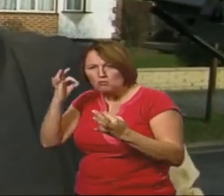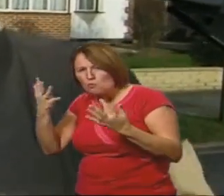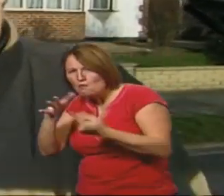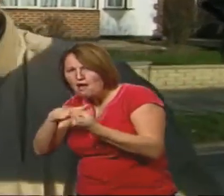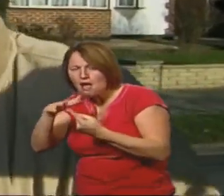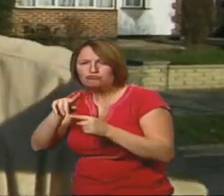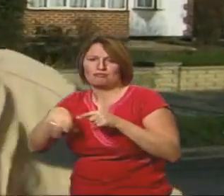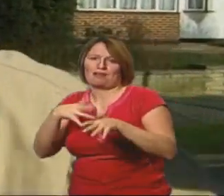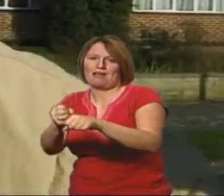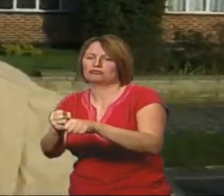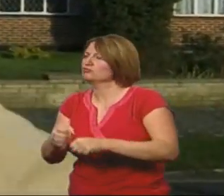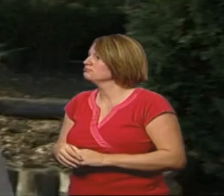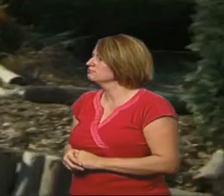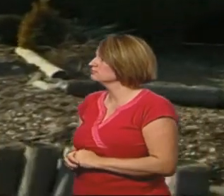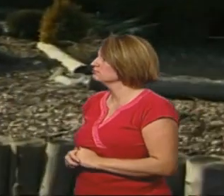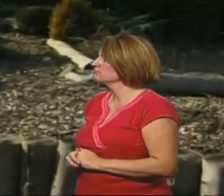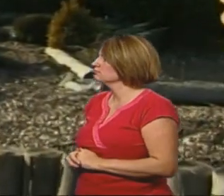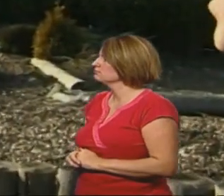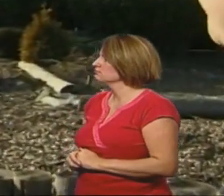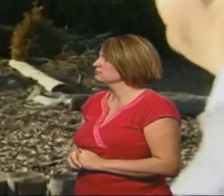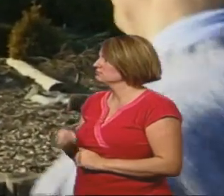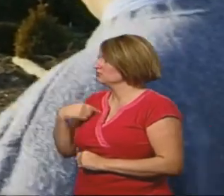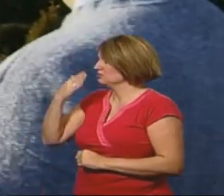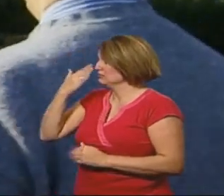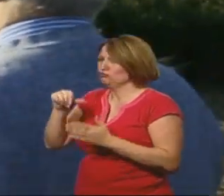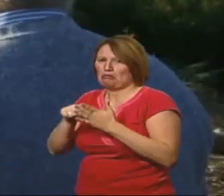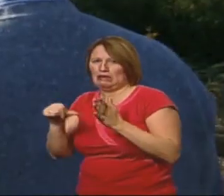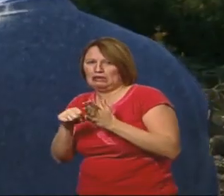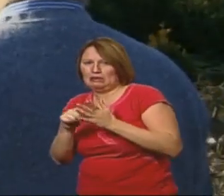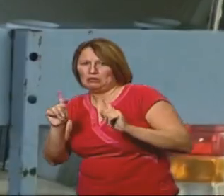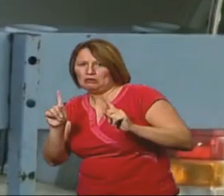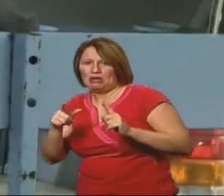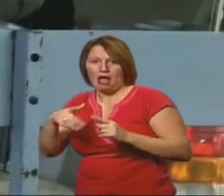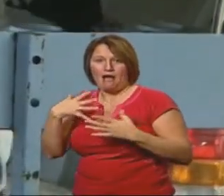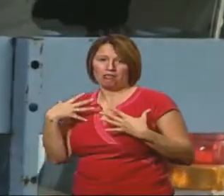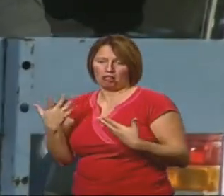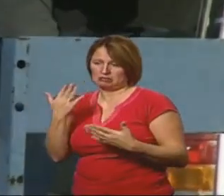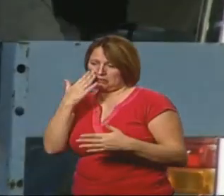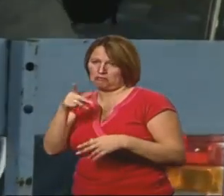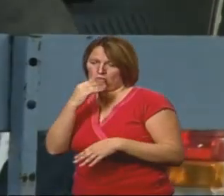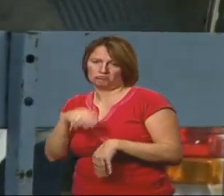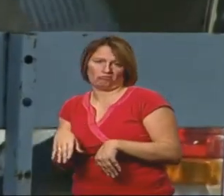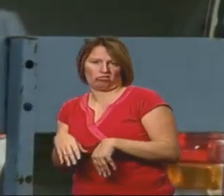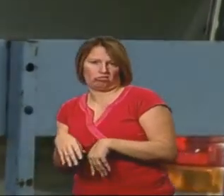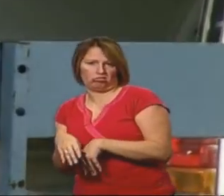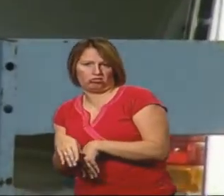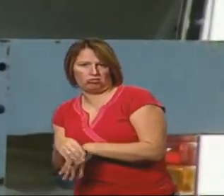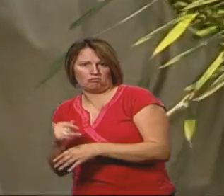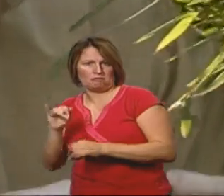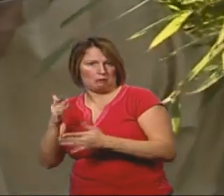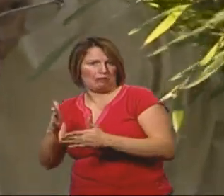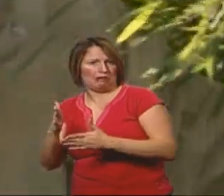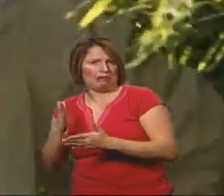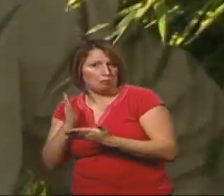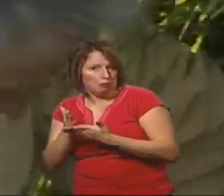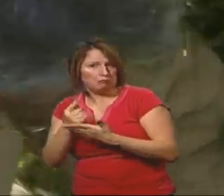and see if we can actually catch it. No, I don't think it's got enough energy to, quite honestly. I think it's in a pretty bad way. But I was going to say, if